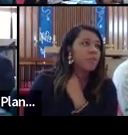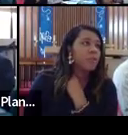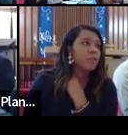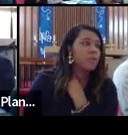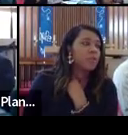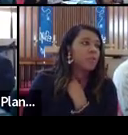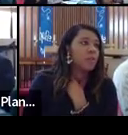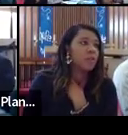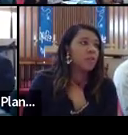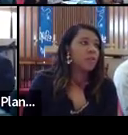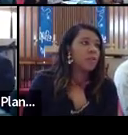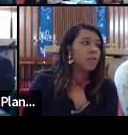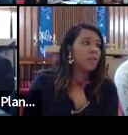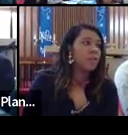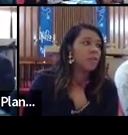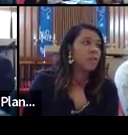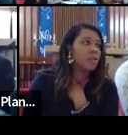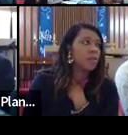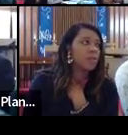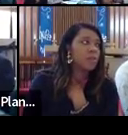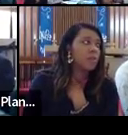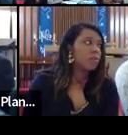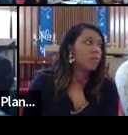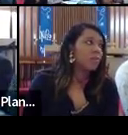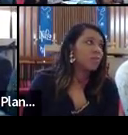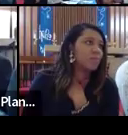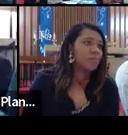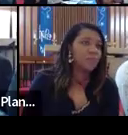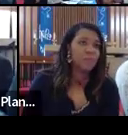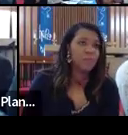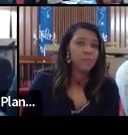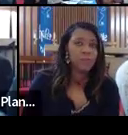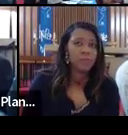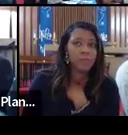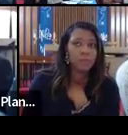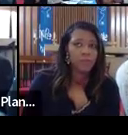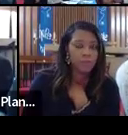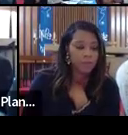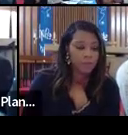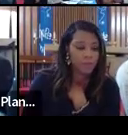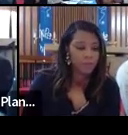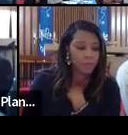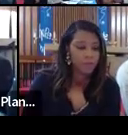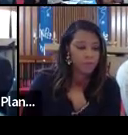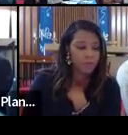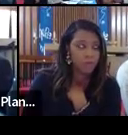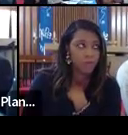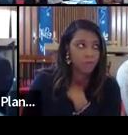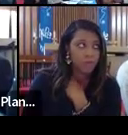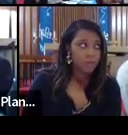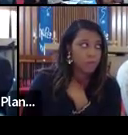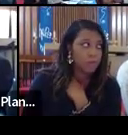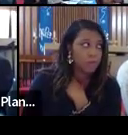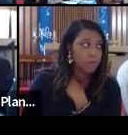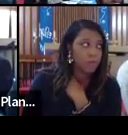with children. At Northside Community School, we see every day how neighborhood conditions affect students, their